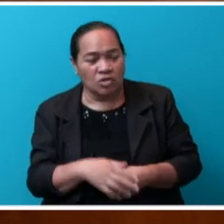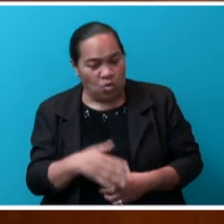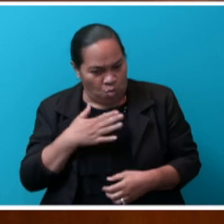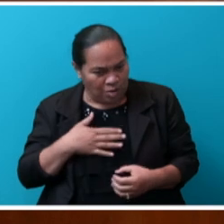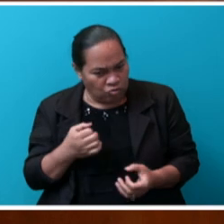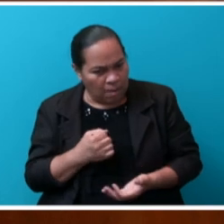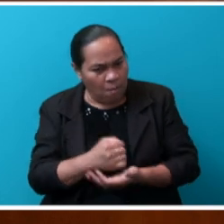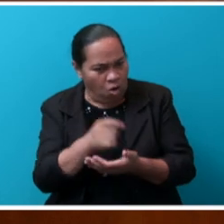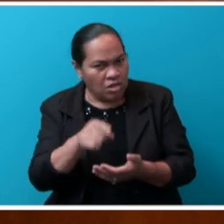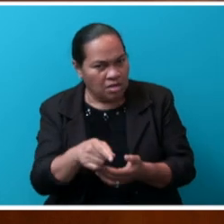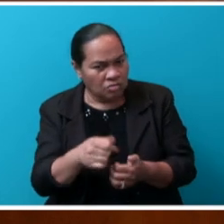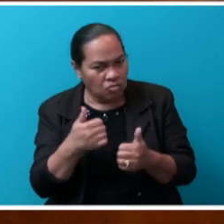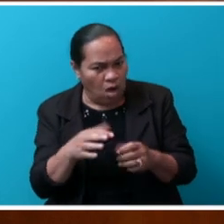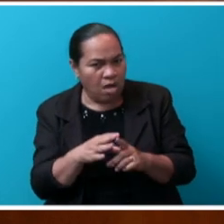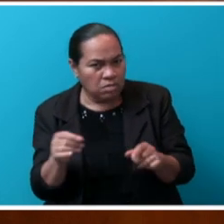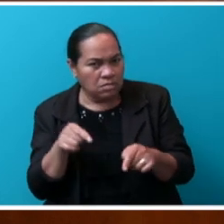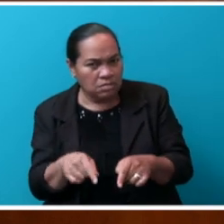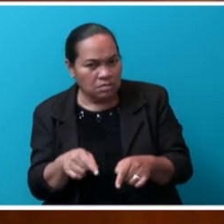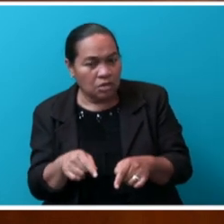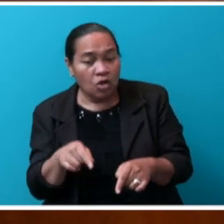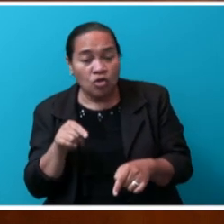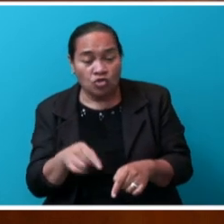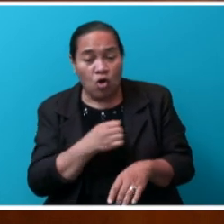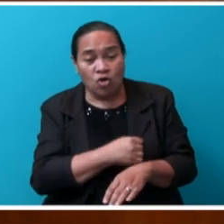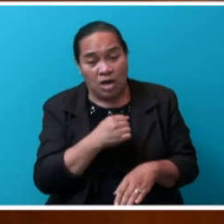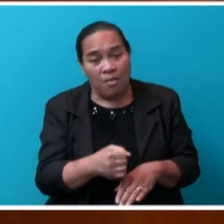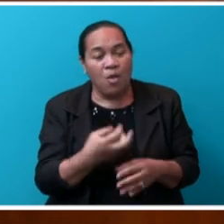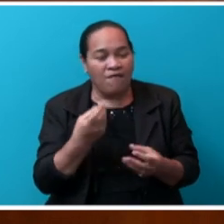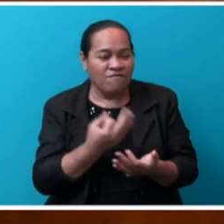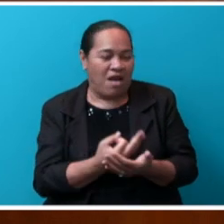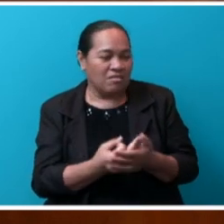the coalition government introduced the Cooperative Development Fund,